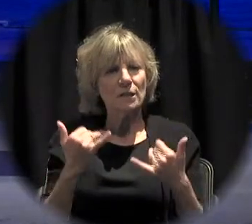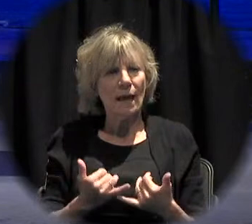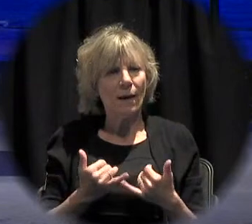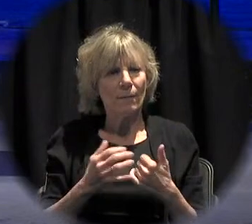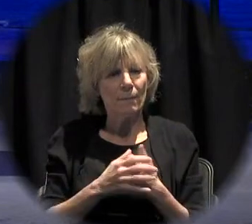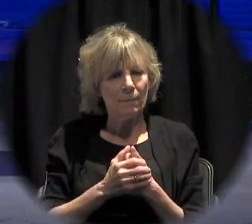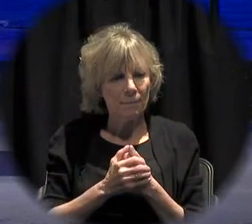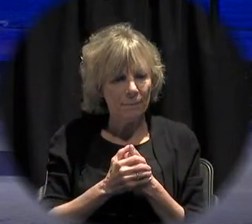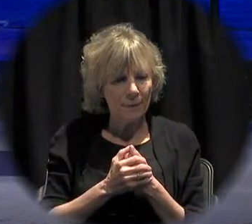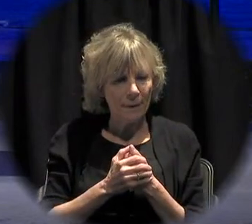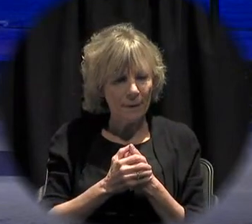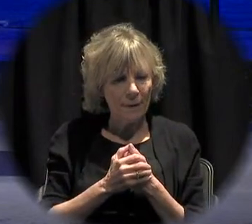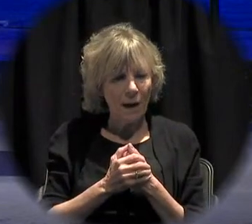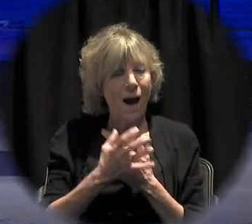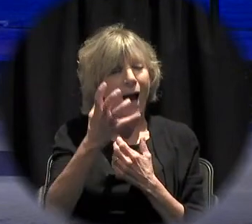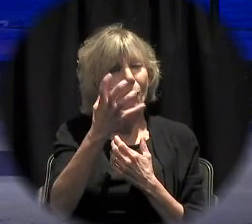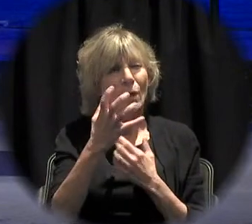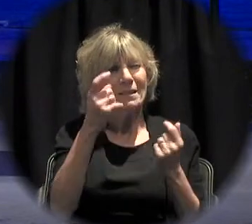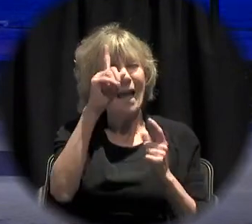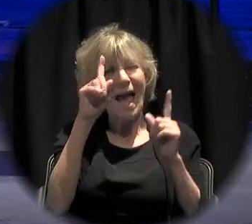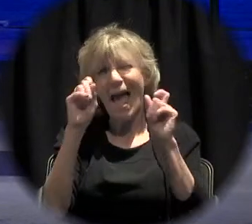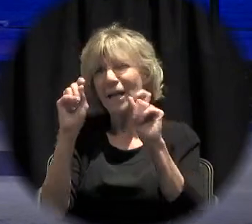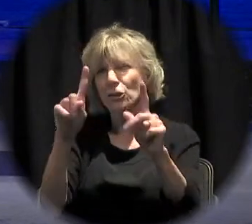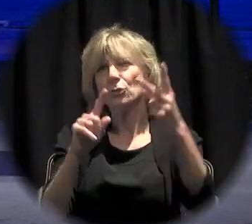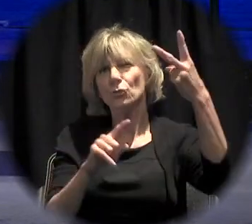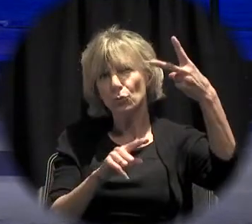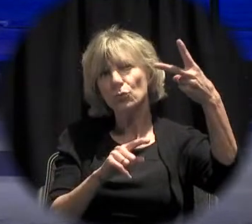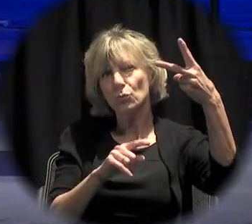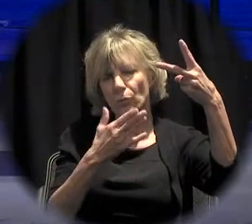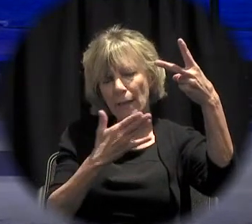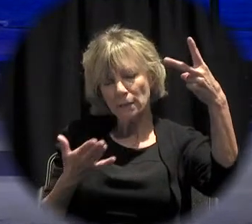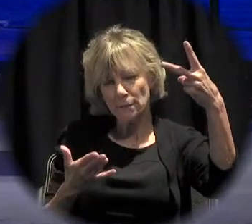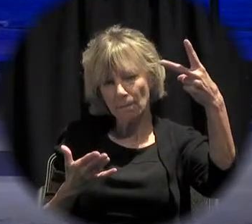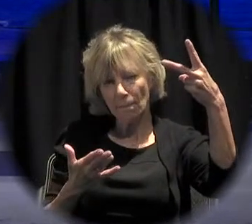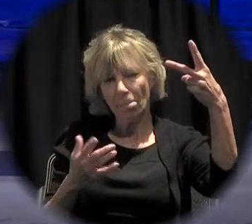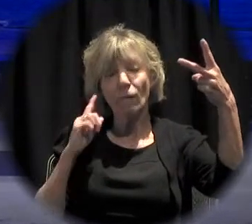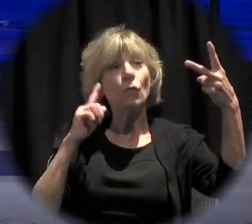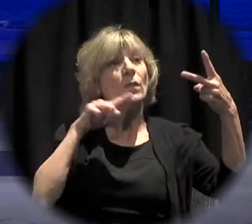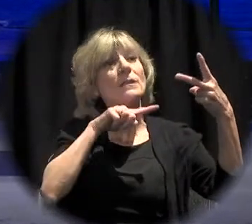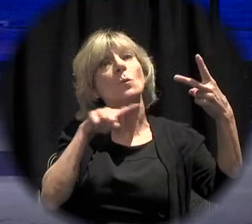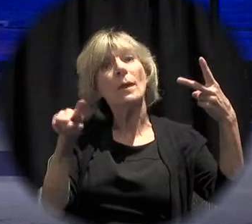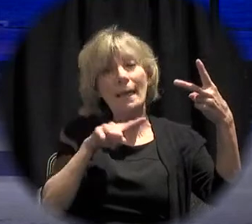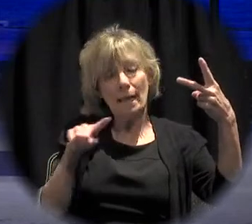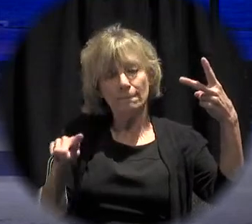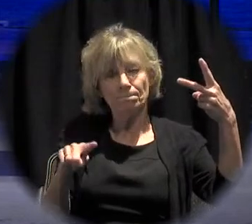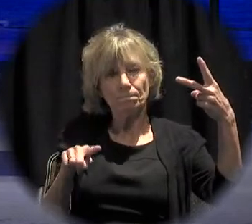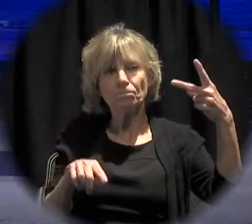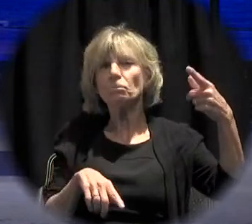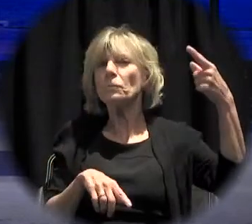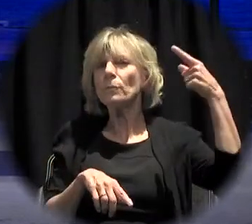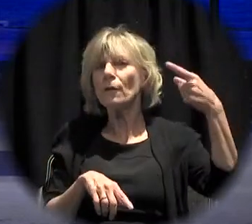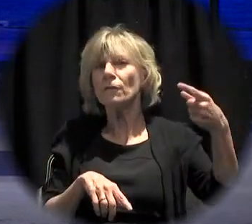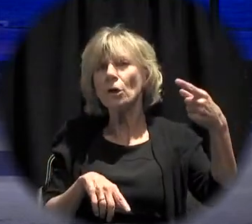I'd like to ask you to consider two things this week. First,